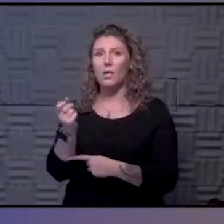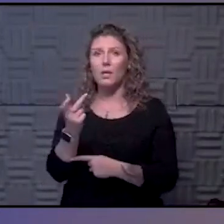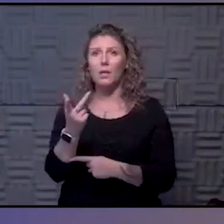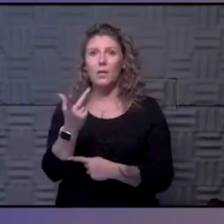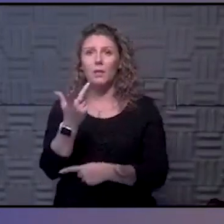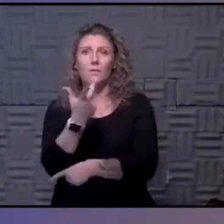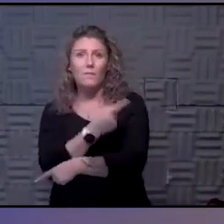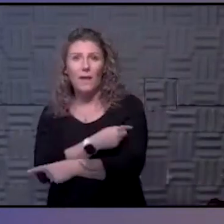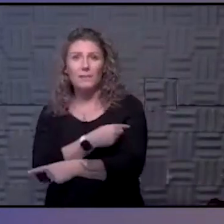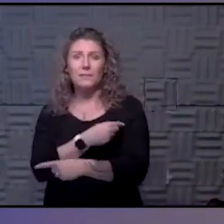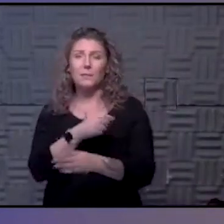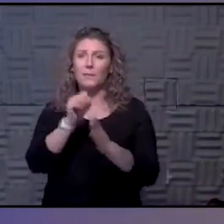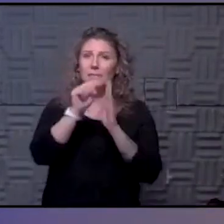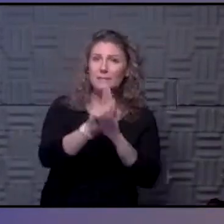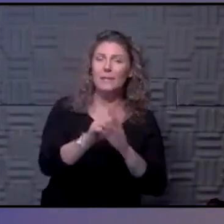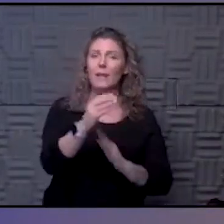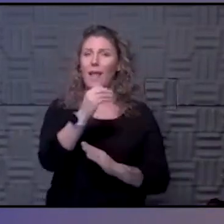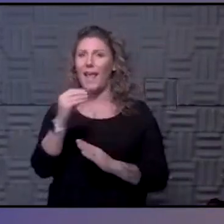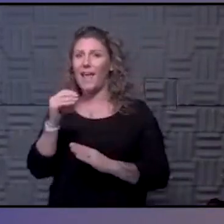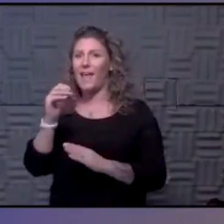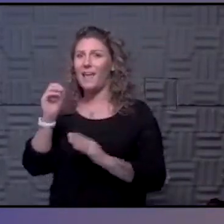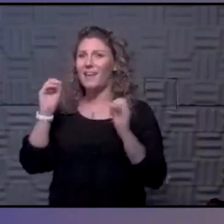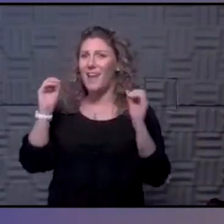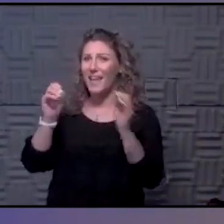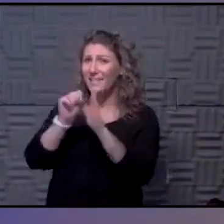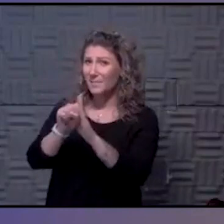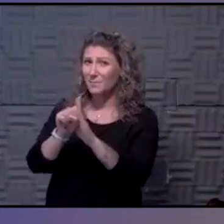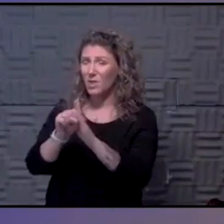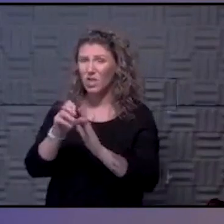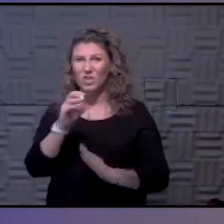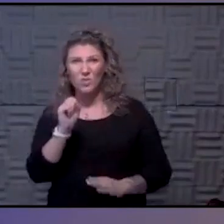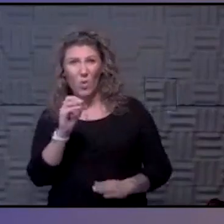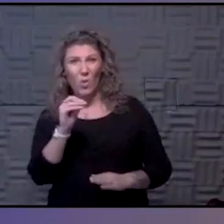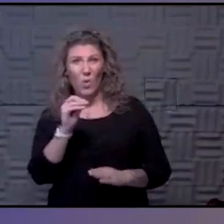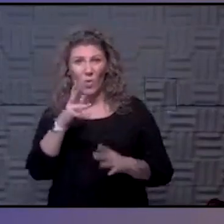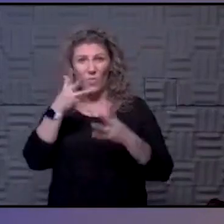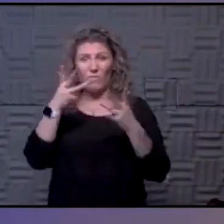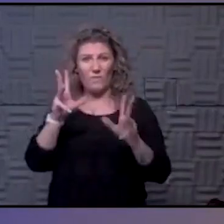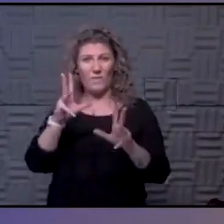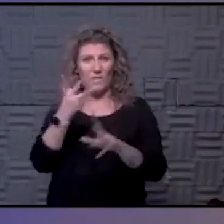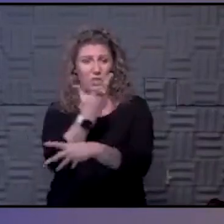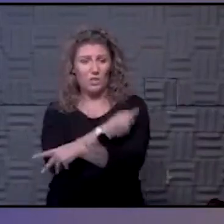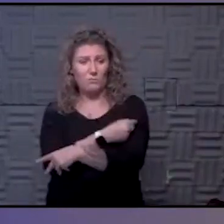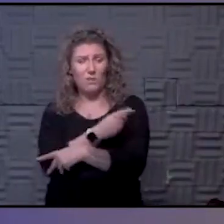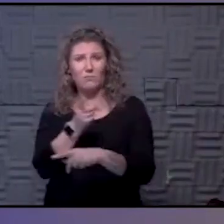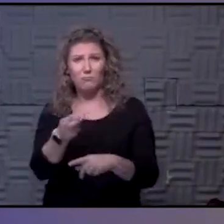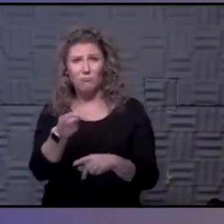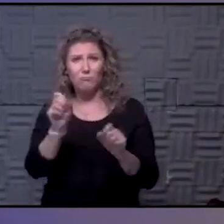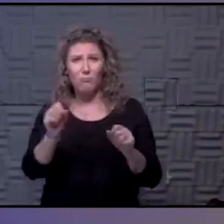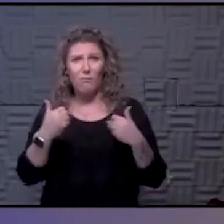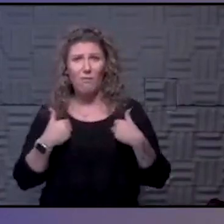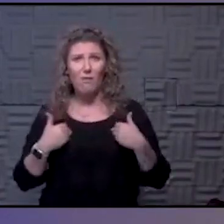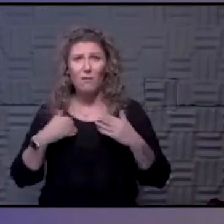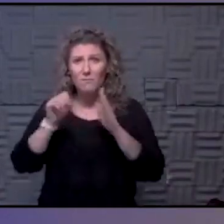symptomatic and asymptomatic patients. So after vaccination, there is still a risk of asymptomatic spread?